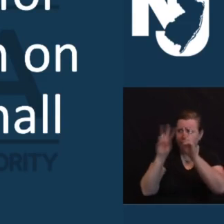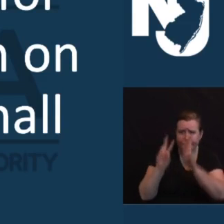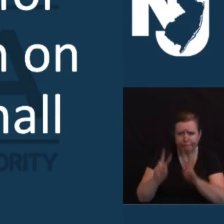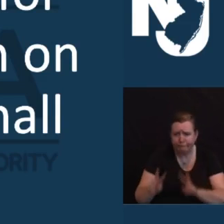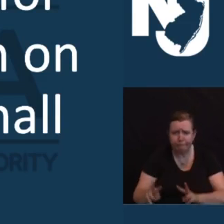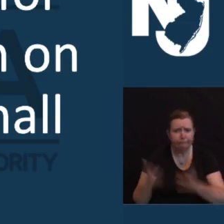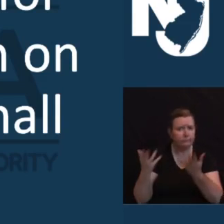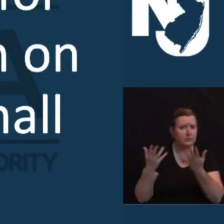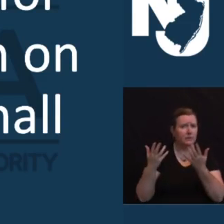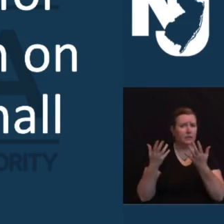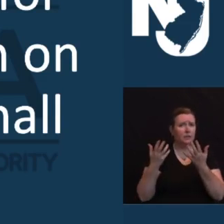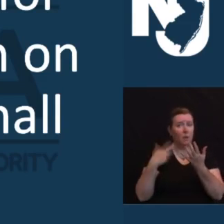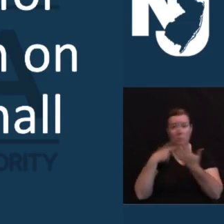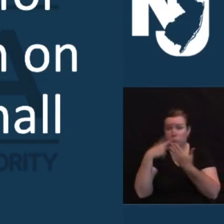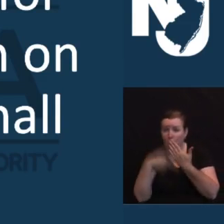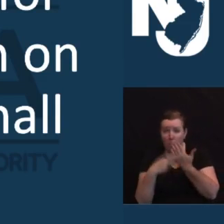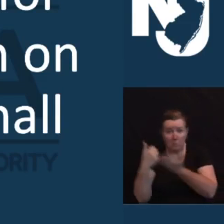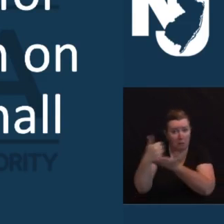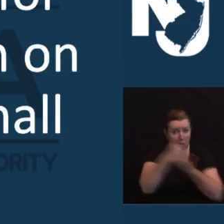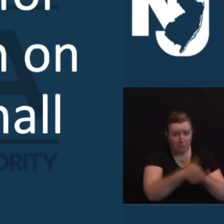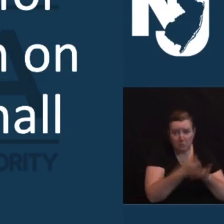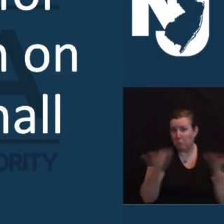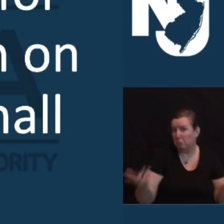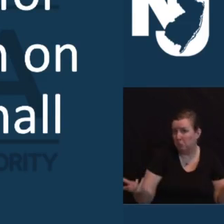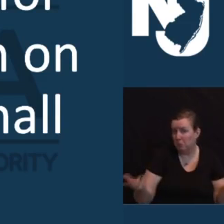what programs may be available to you.